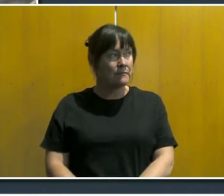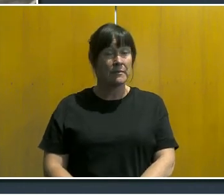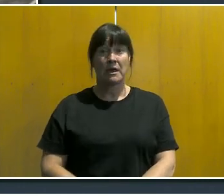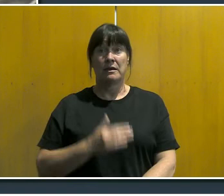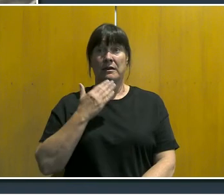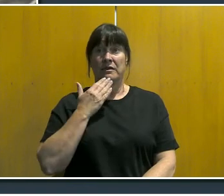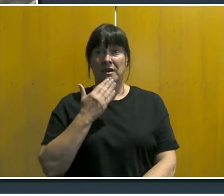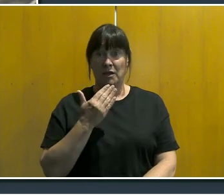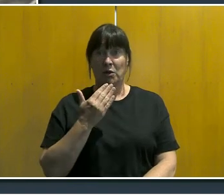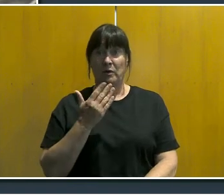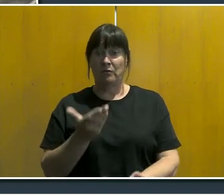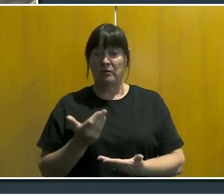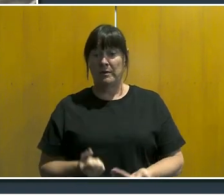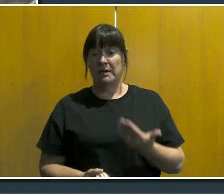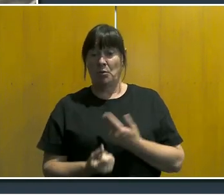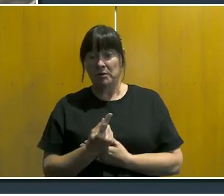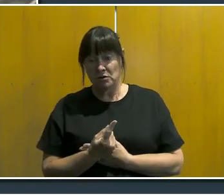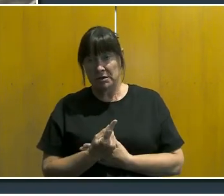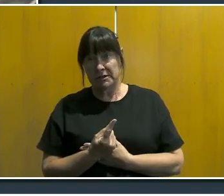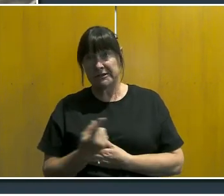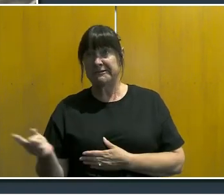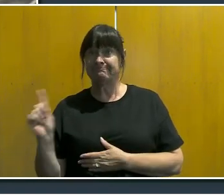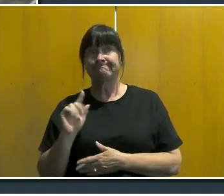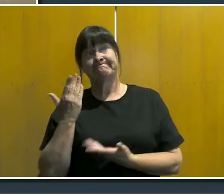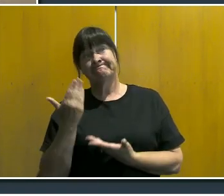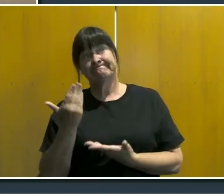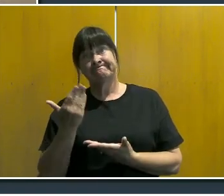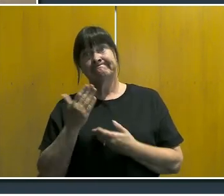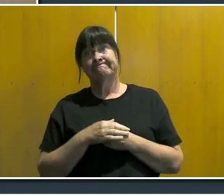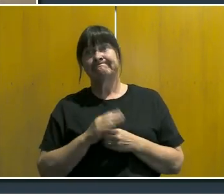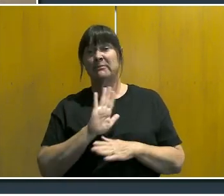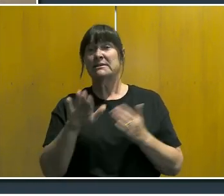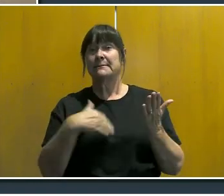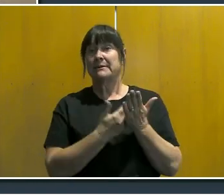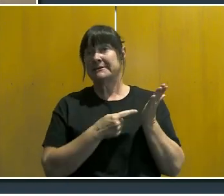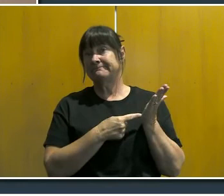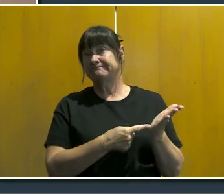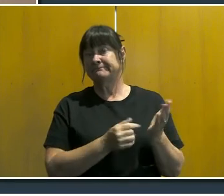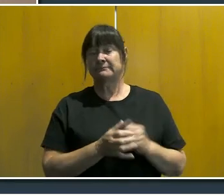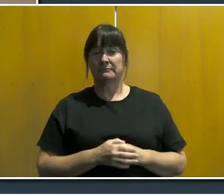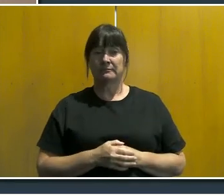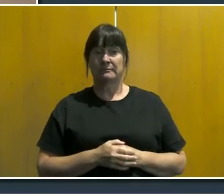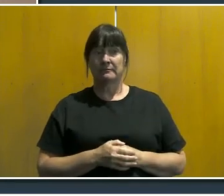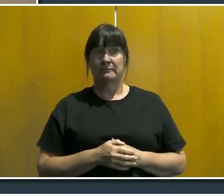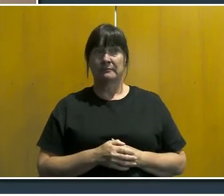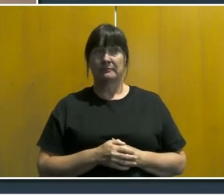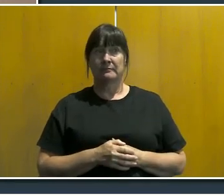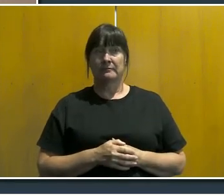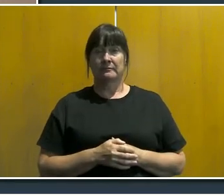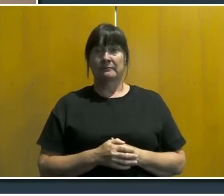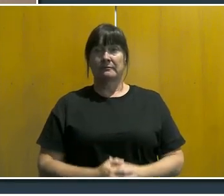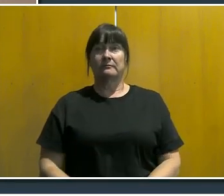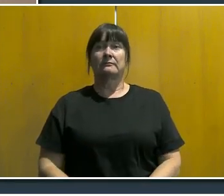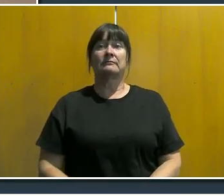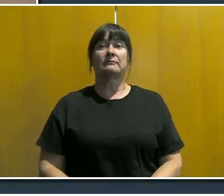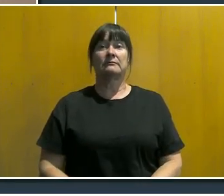Thank you very much for the opportunity to speak to my submission. For those of you, and I'm sure as I've heard